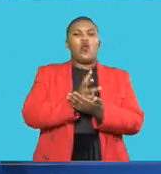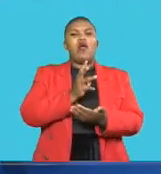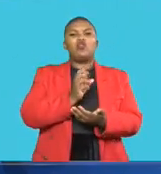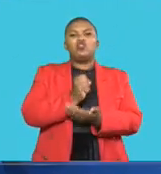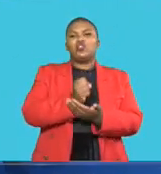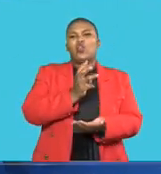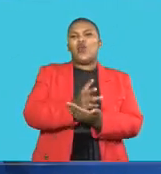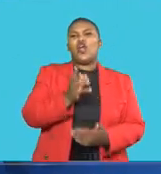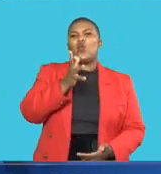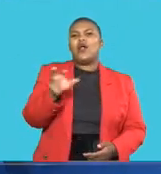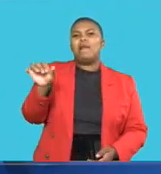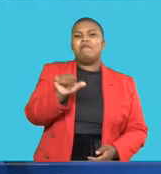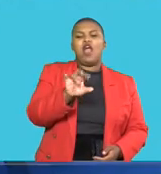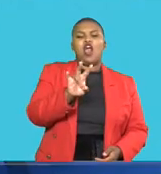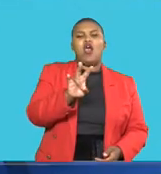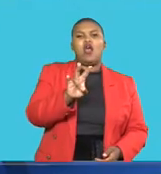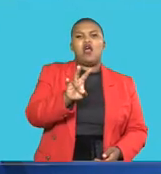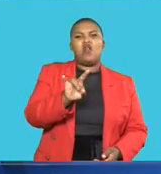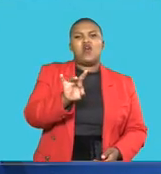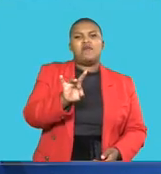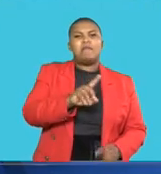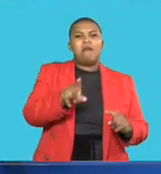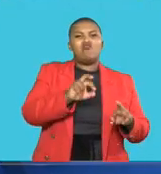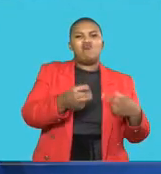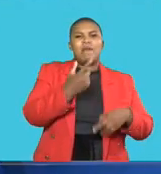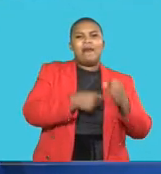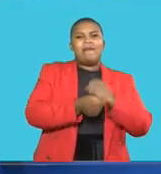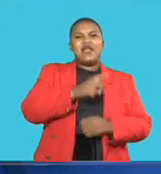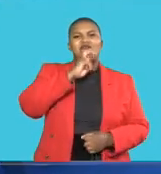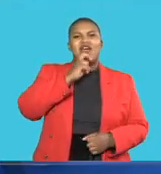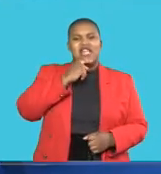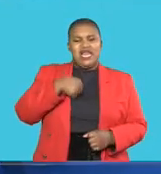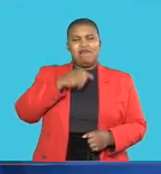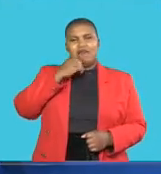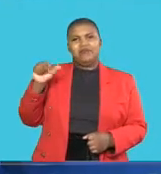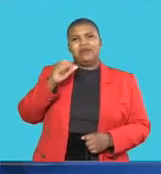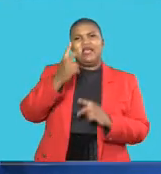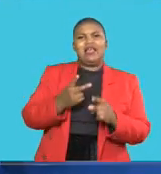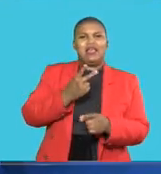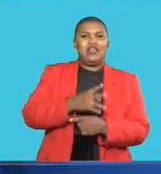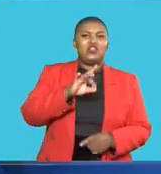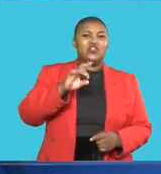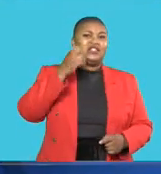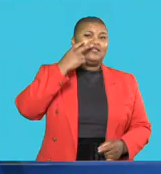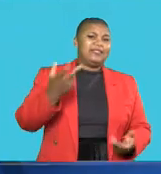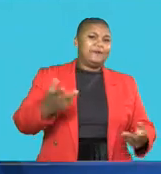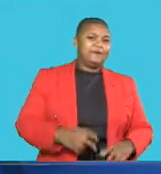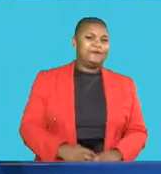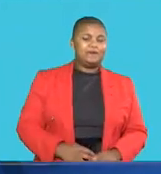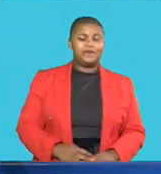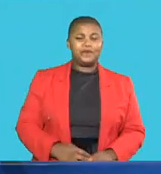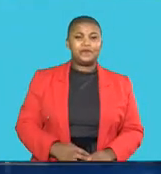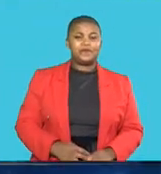ngolwesibili while you have been raped on a Friday. That cannot happen. This is why abantu bethu end up saying, Yazin, let me leave this thing. Msimanga